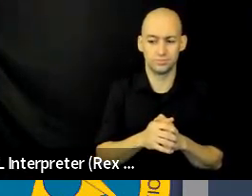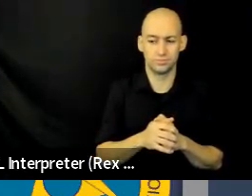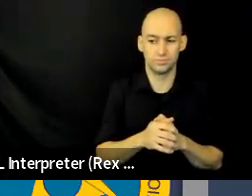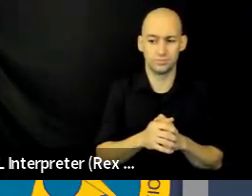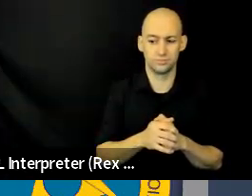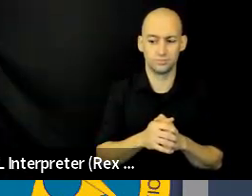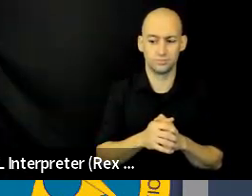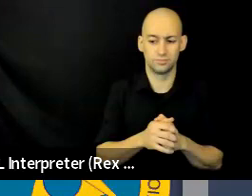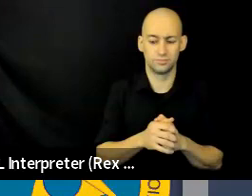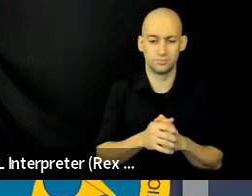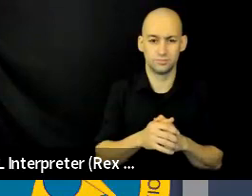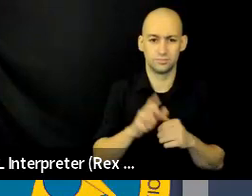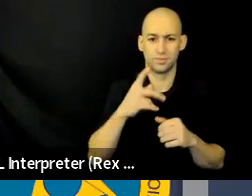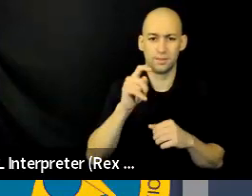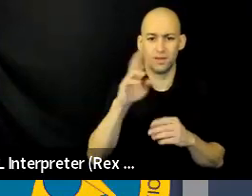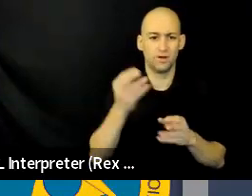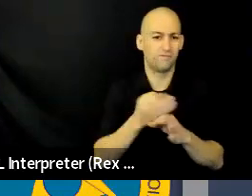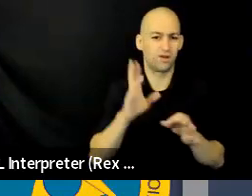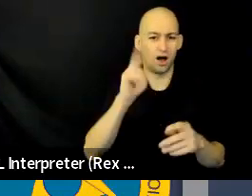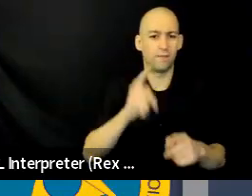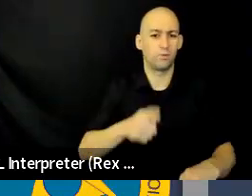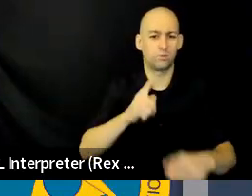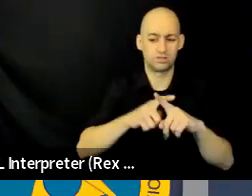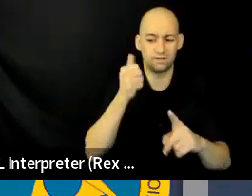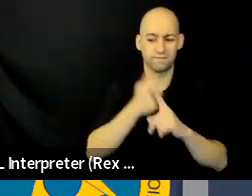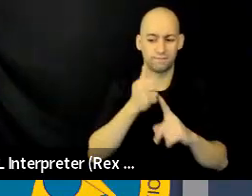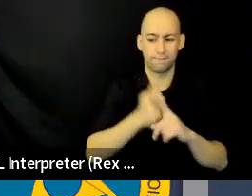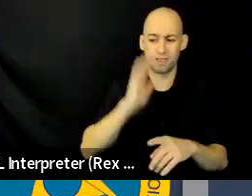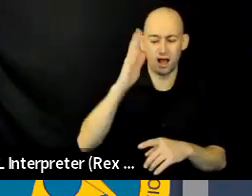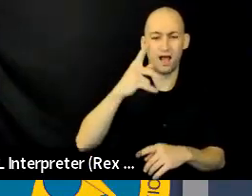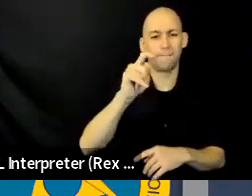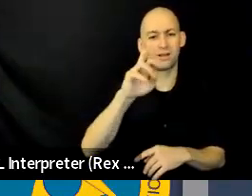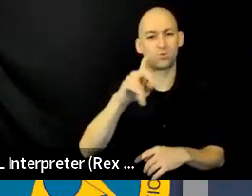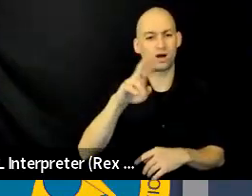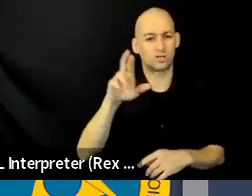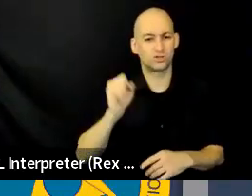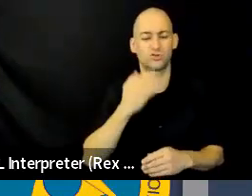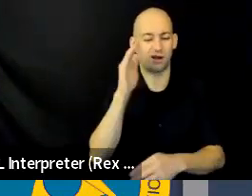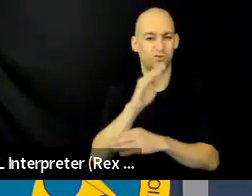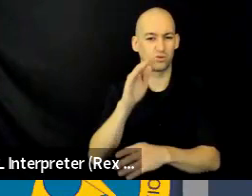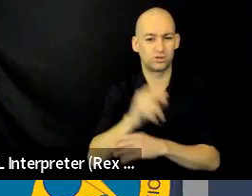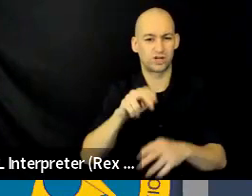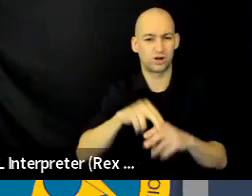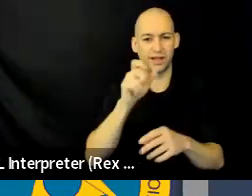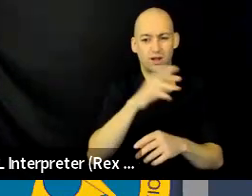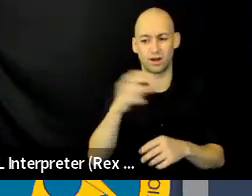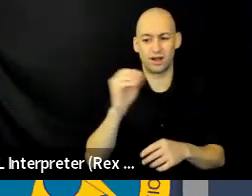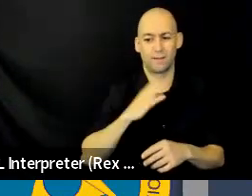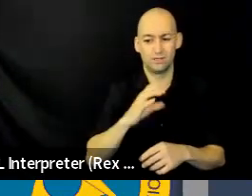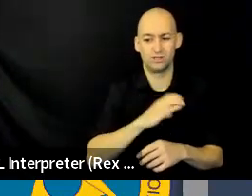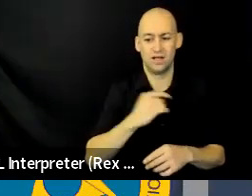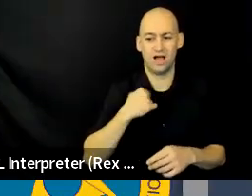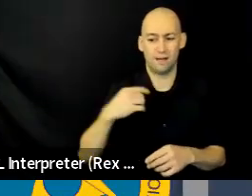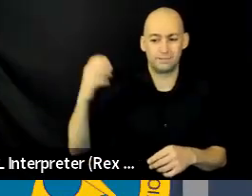Peter, you're free to unmute yourself at this time and make your comment. Hi, this is Pete Rogers. Good afternoon, Chair Eager and Commissioners. I'm the Executive Director